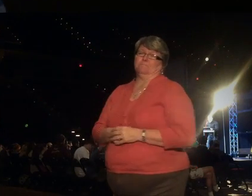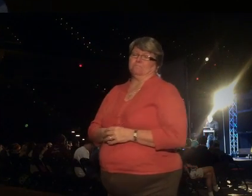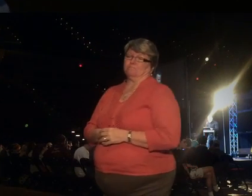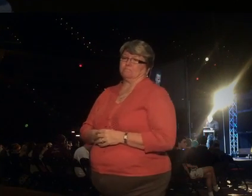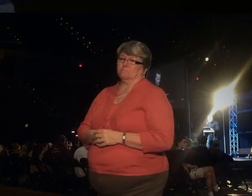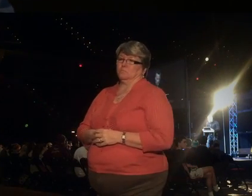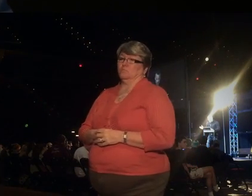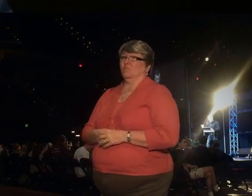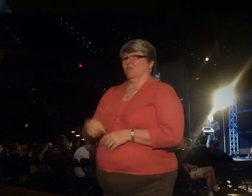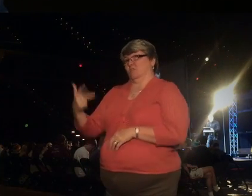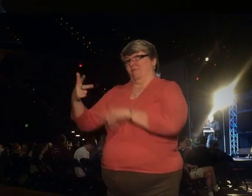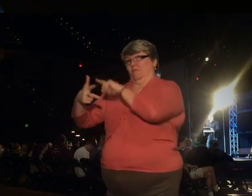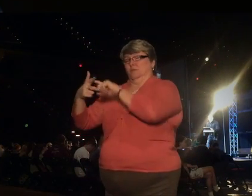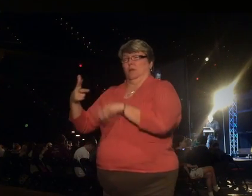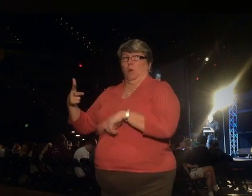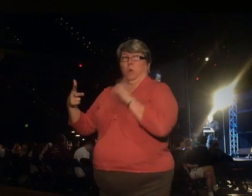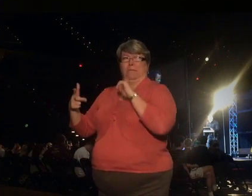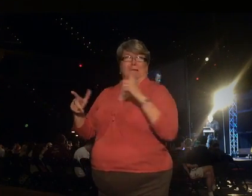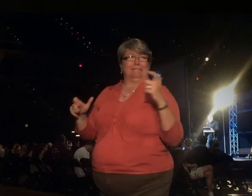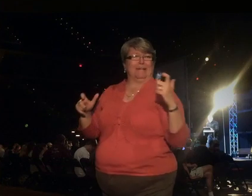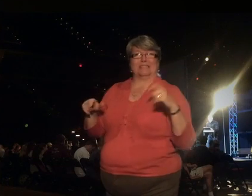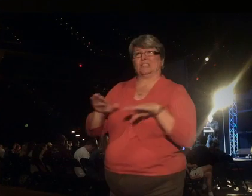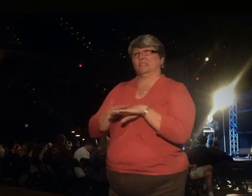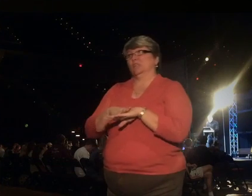to go fast. Sorry, we're going a little late tonight, but